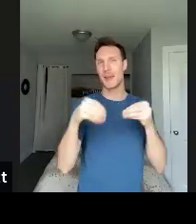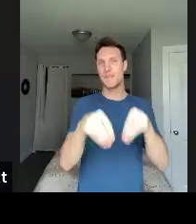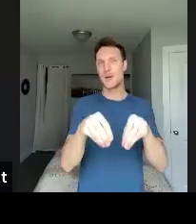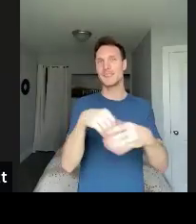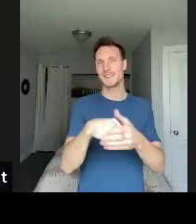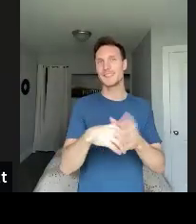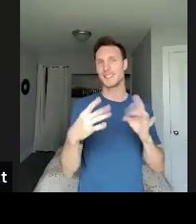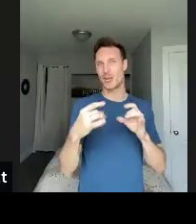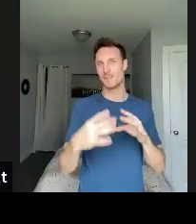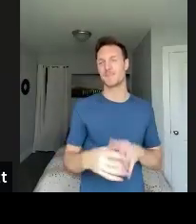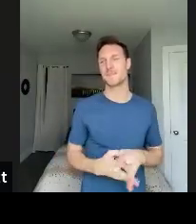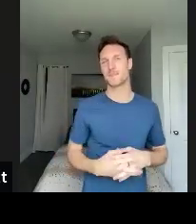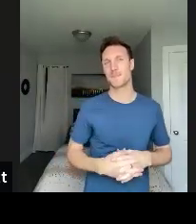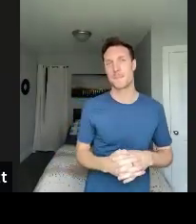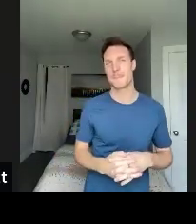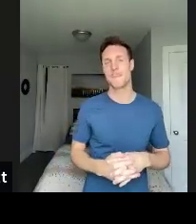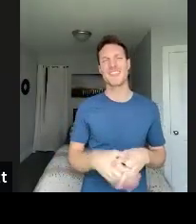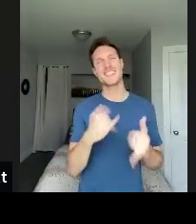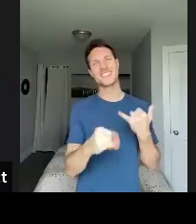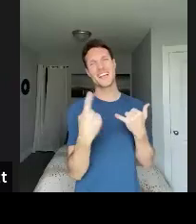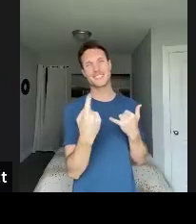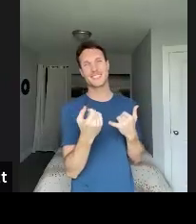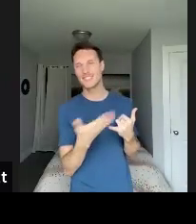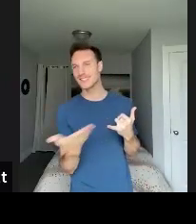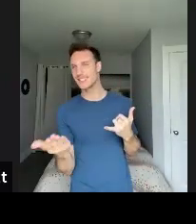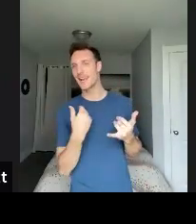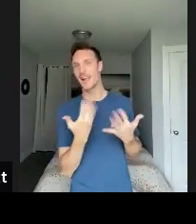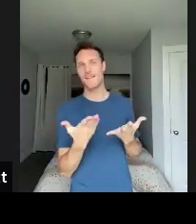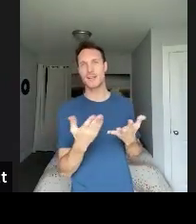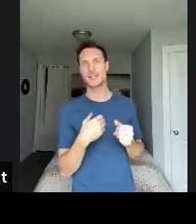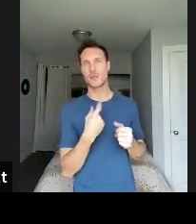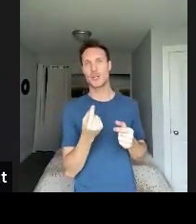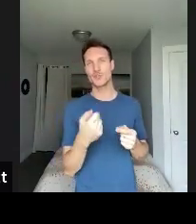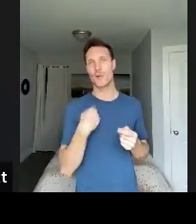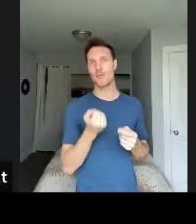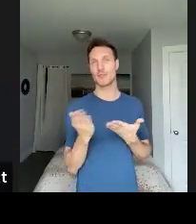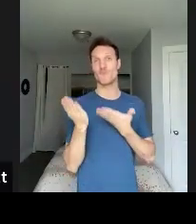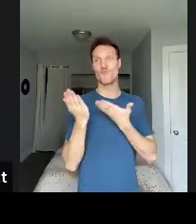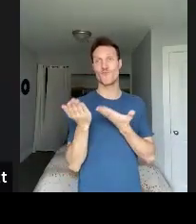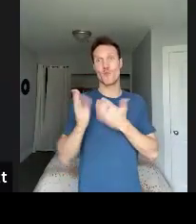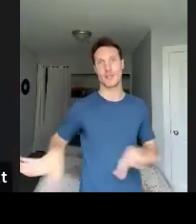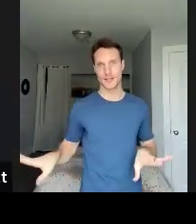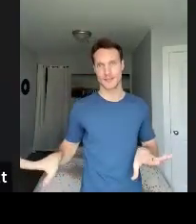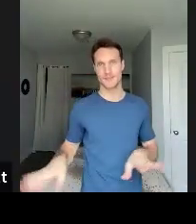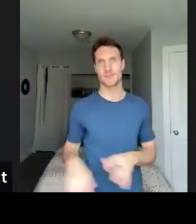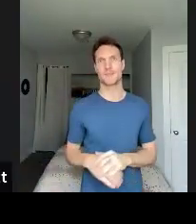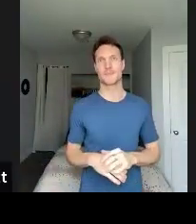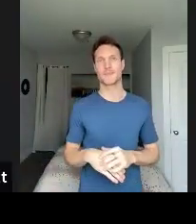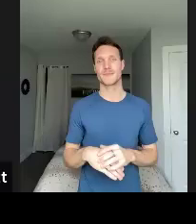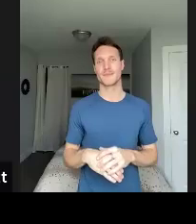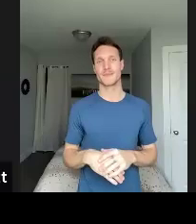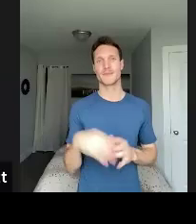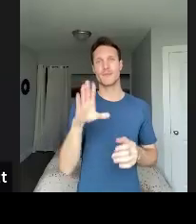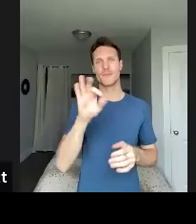The last thing that I have is that we do have a big waitlist offer round about ready to go out for